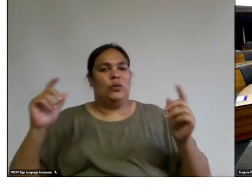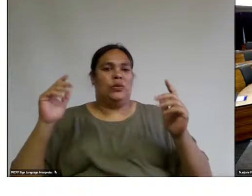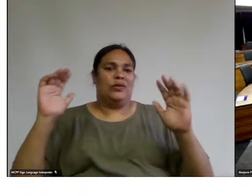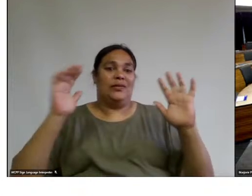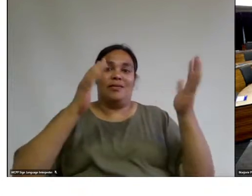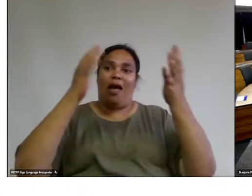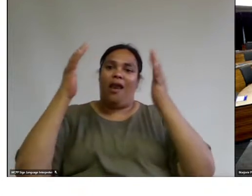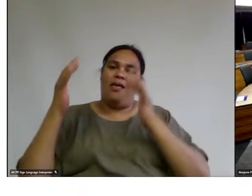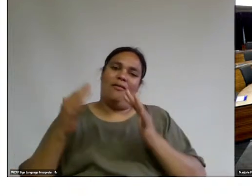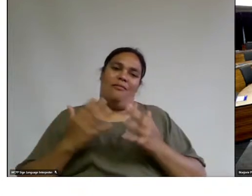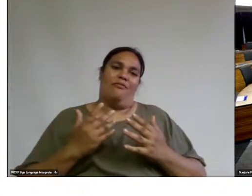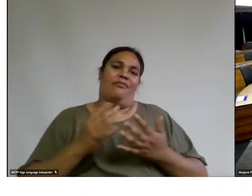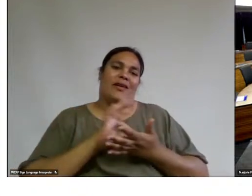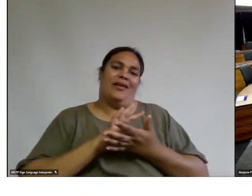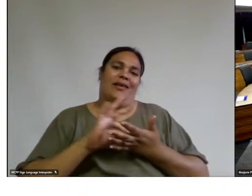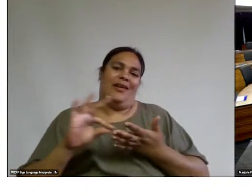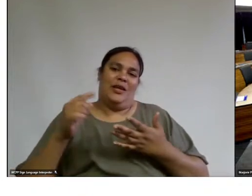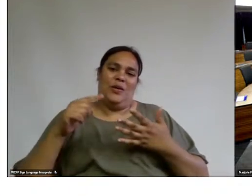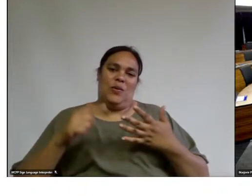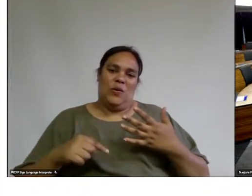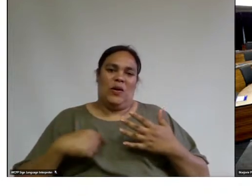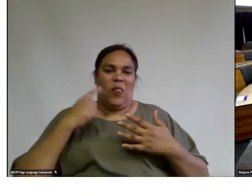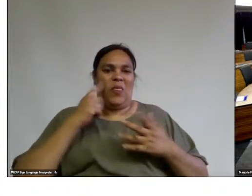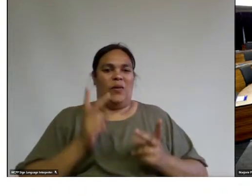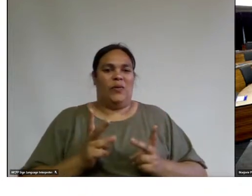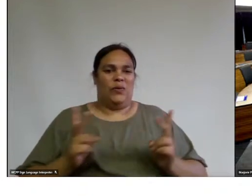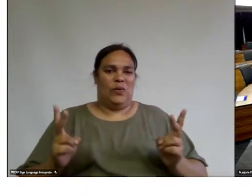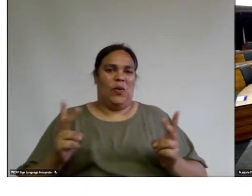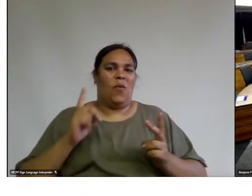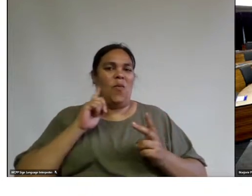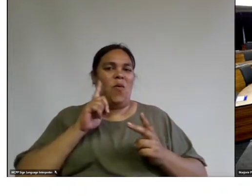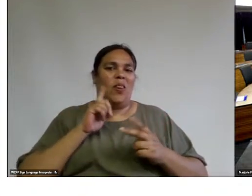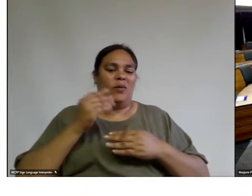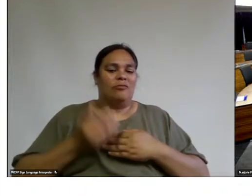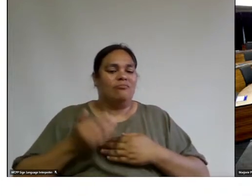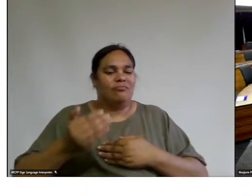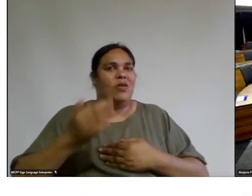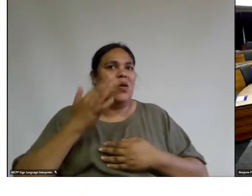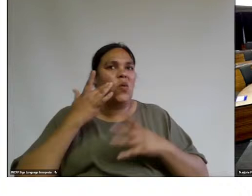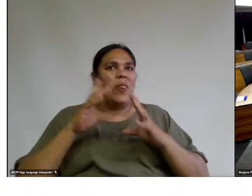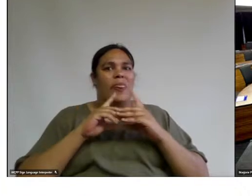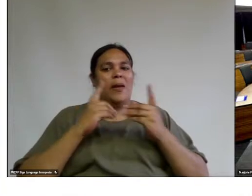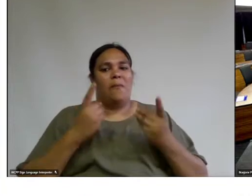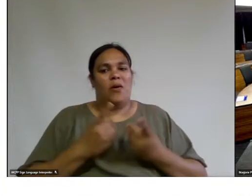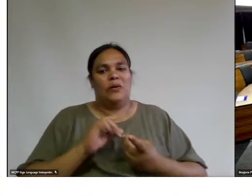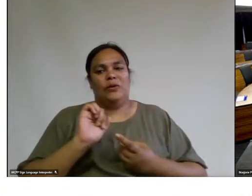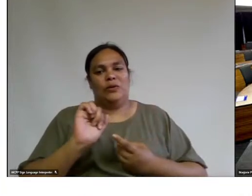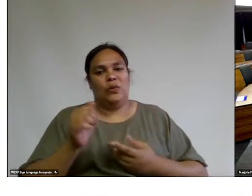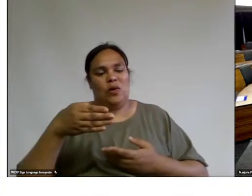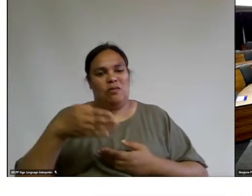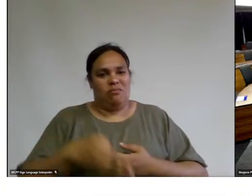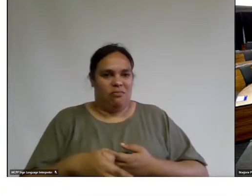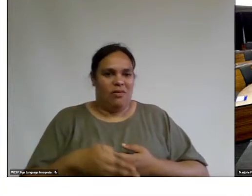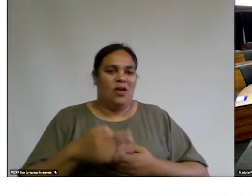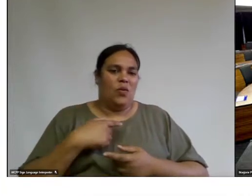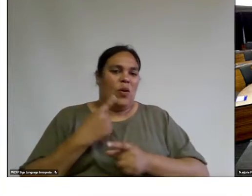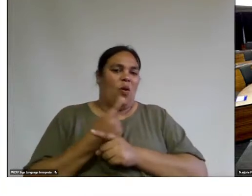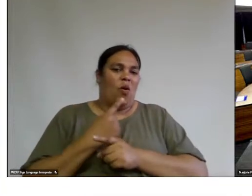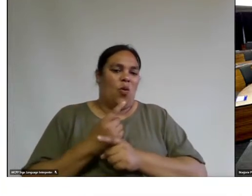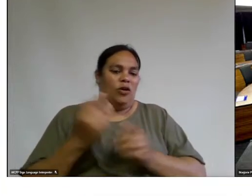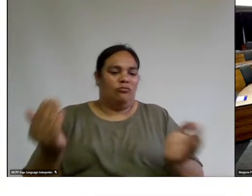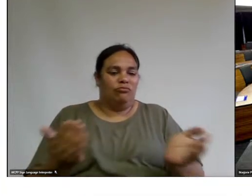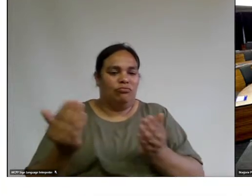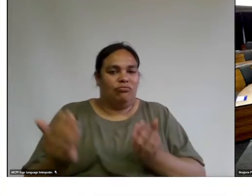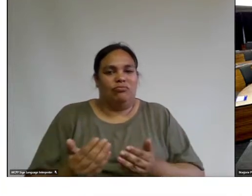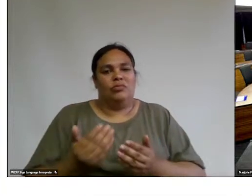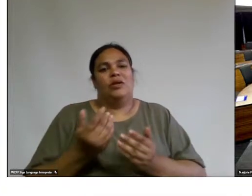clean audit. I think it's been the norm every time whenever the departments are here. We always encourage them